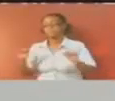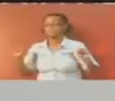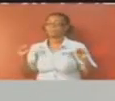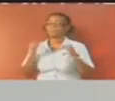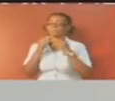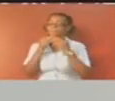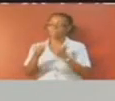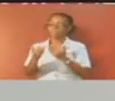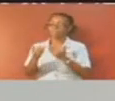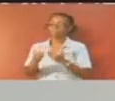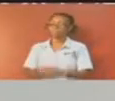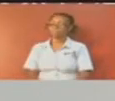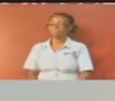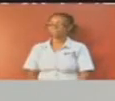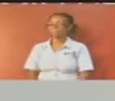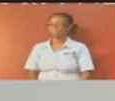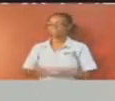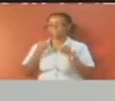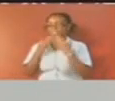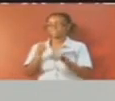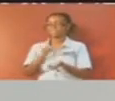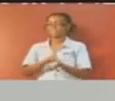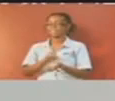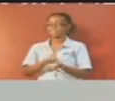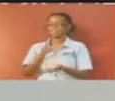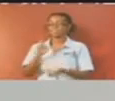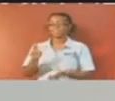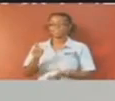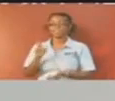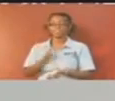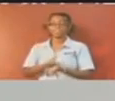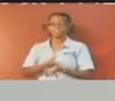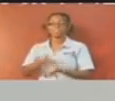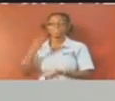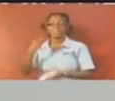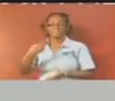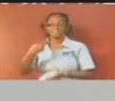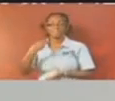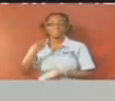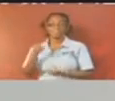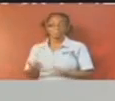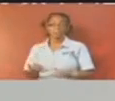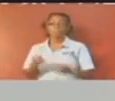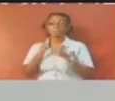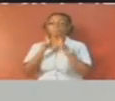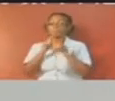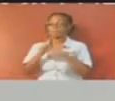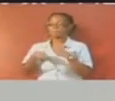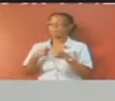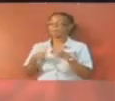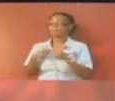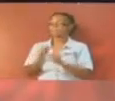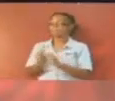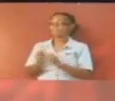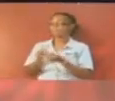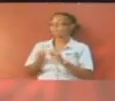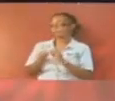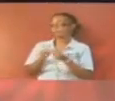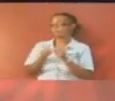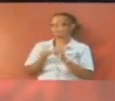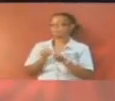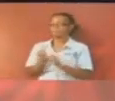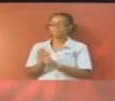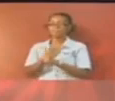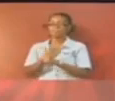Dr. Richards. Dr. Hines will now provide the epidemiological update. Dr. Hines. Okay, thank